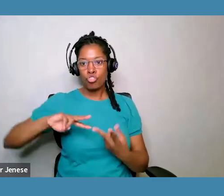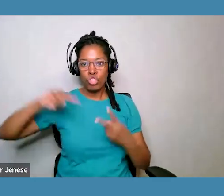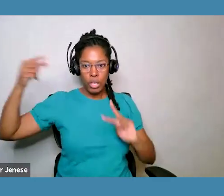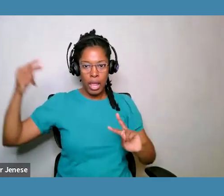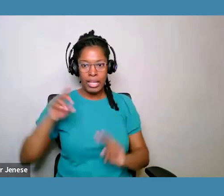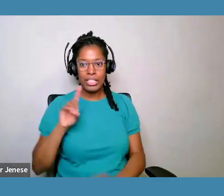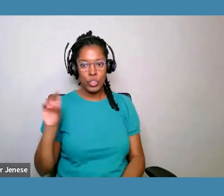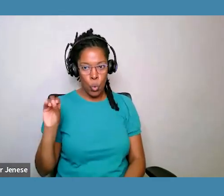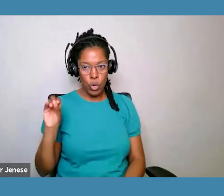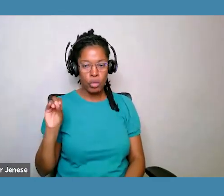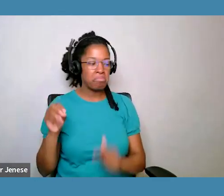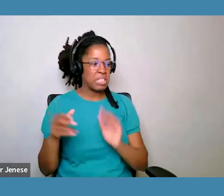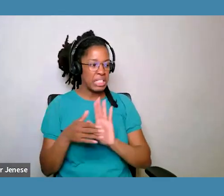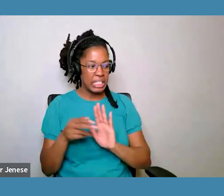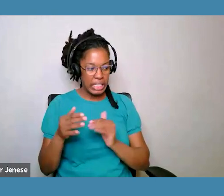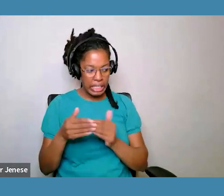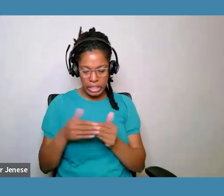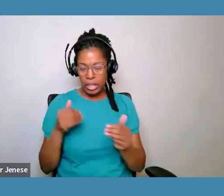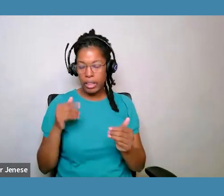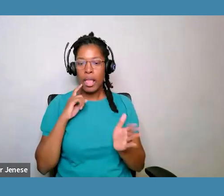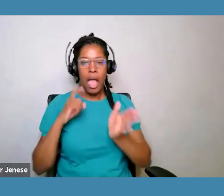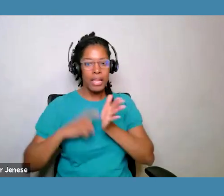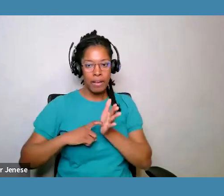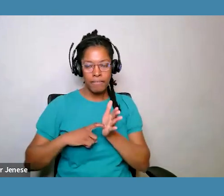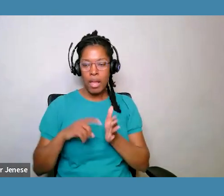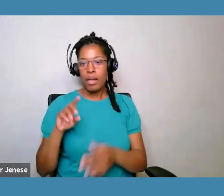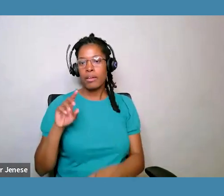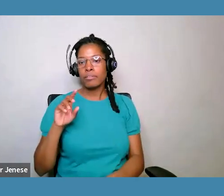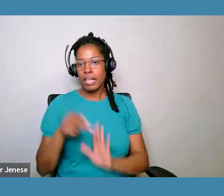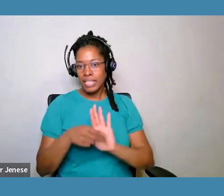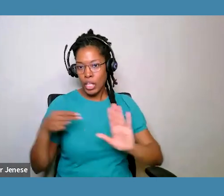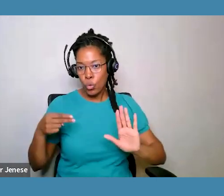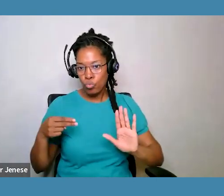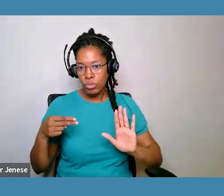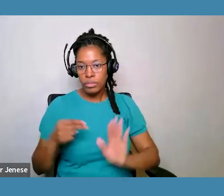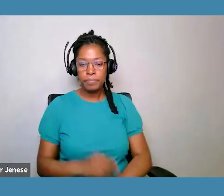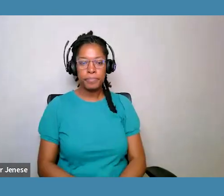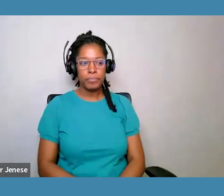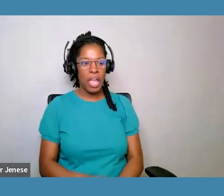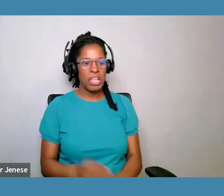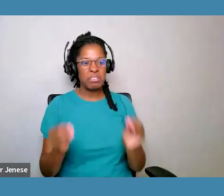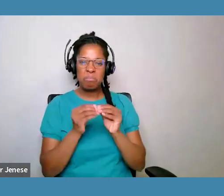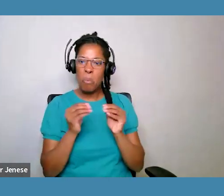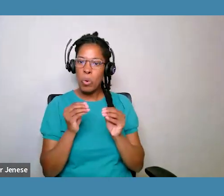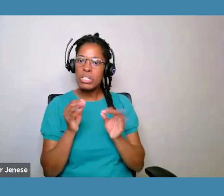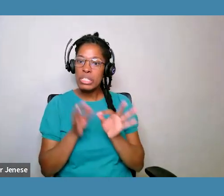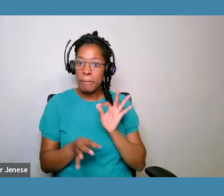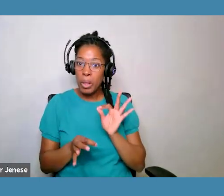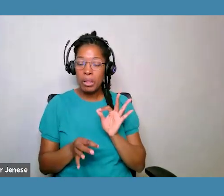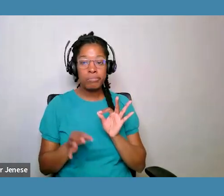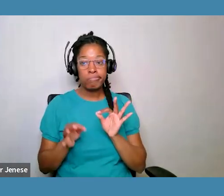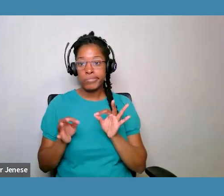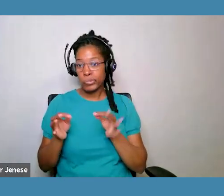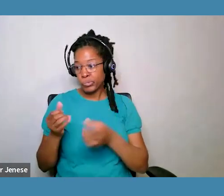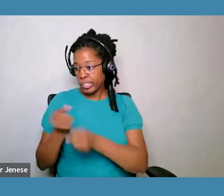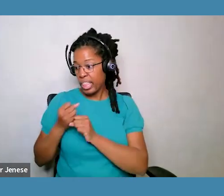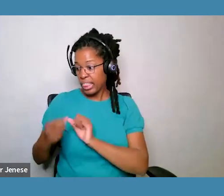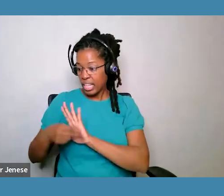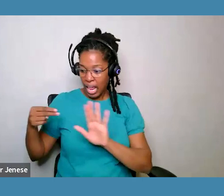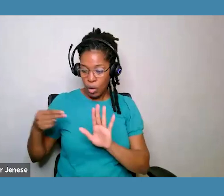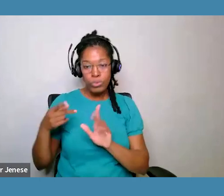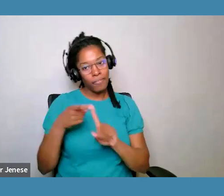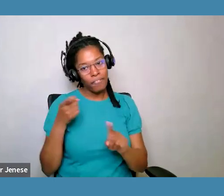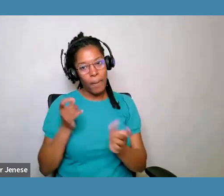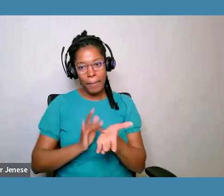disorder that's easily diagnosed and identified. So it's much simpler, and you get the diagnosis. It has to be done by a